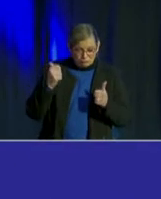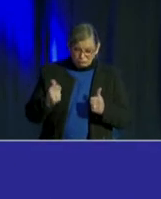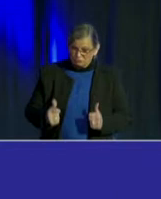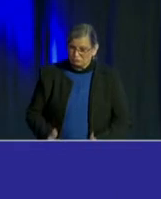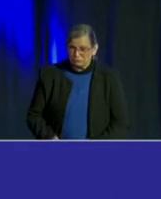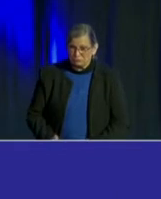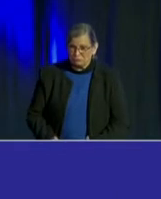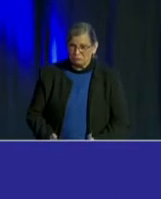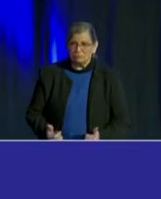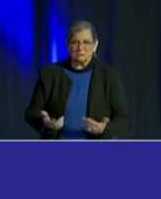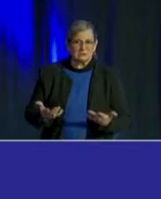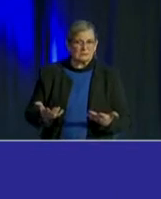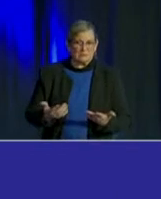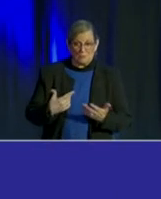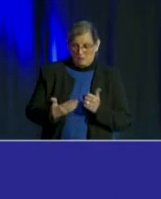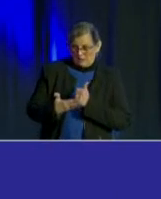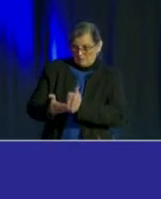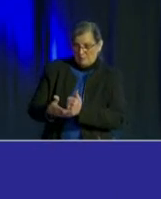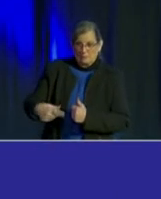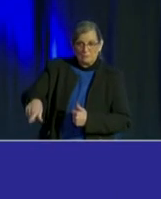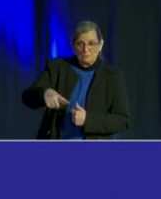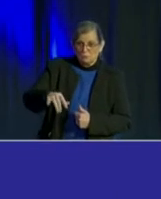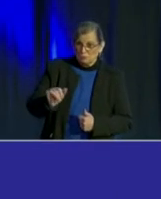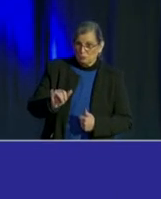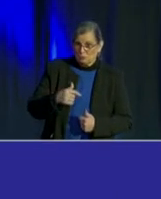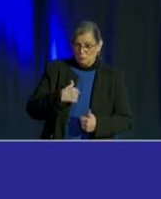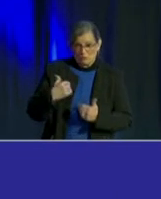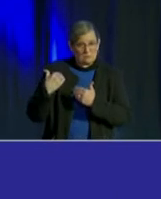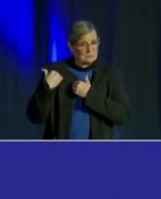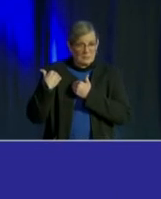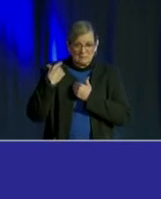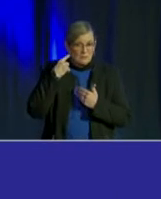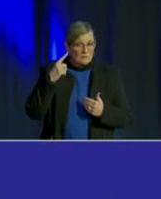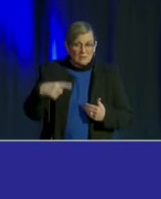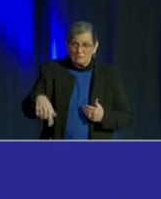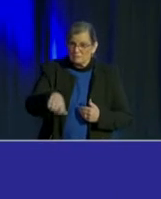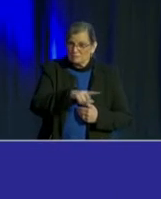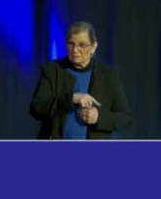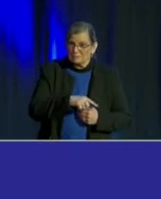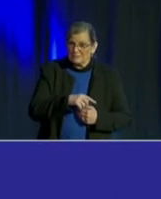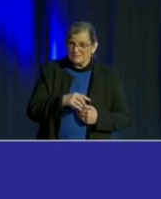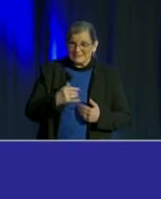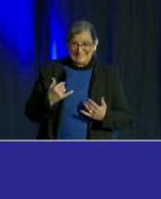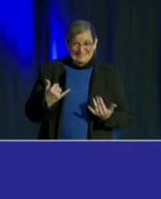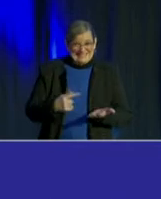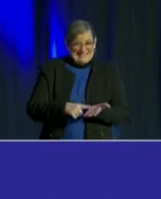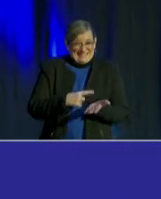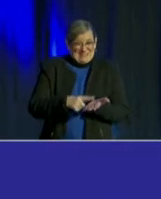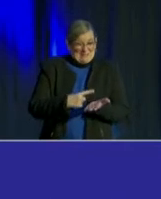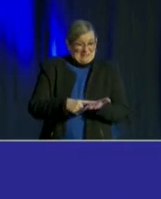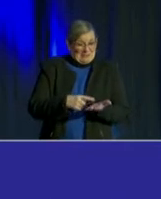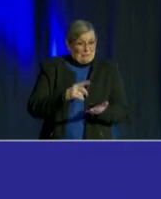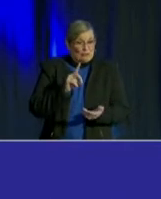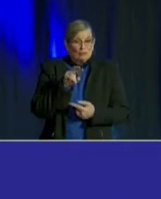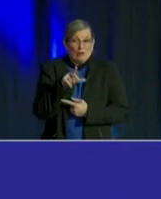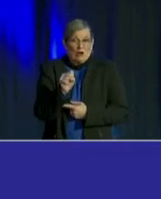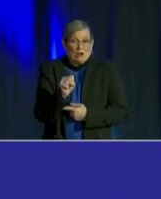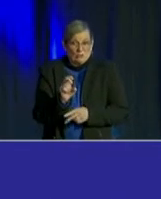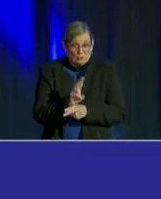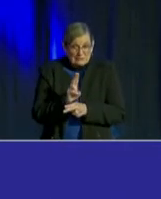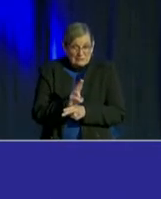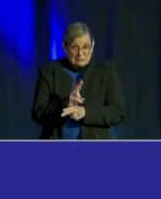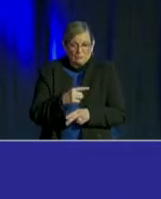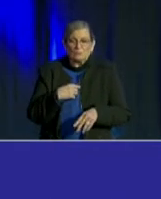and very dangerous process of drug addiction. We provide health